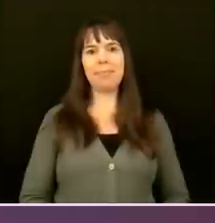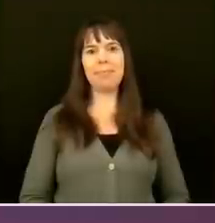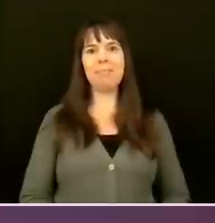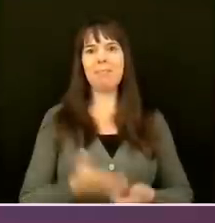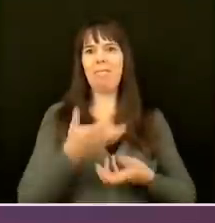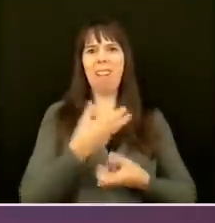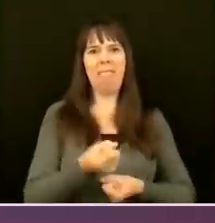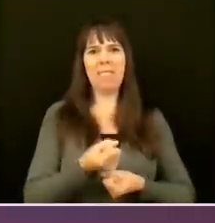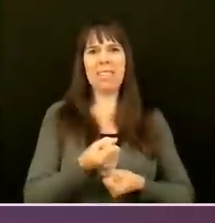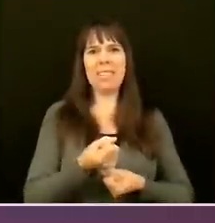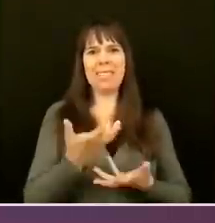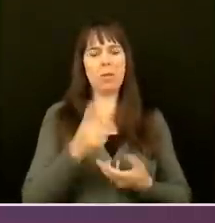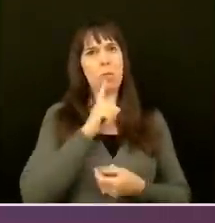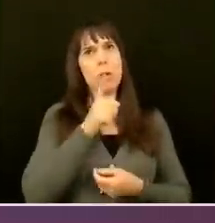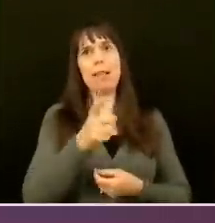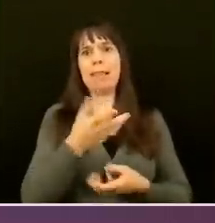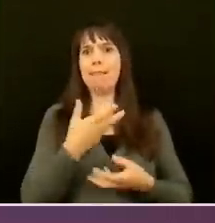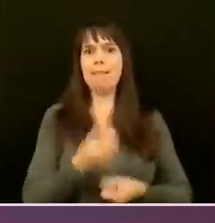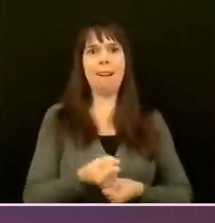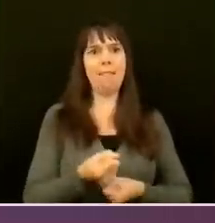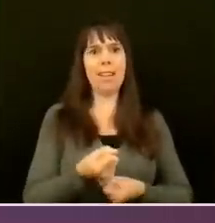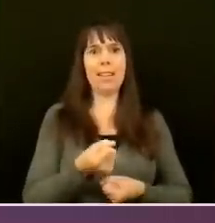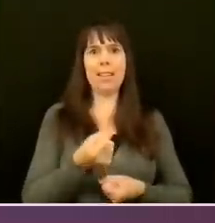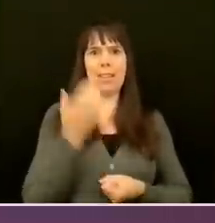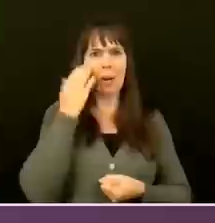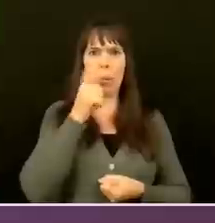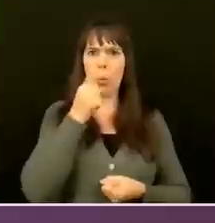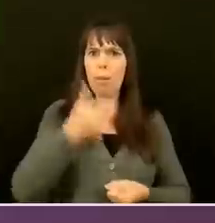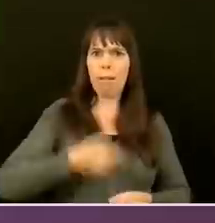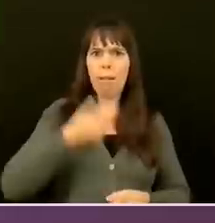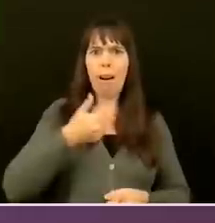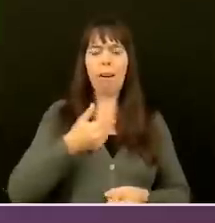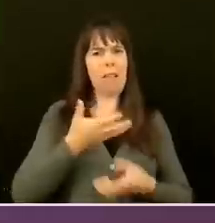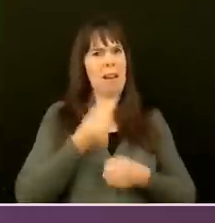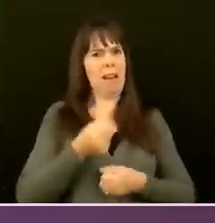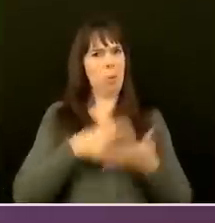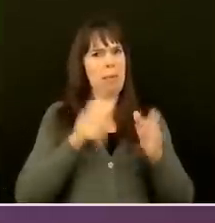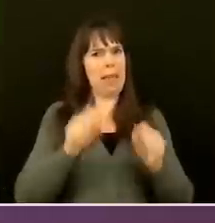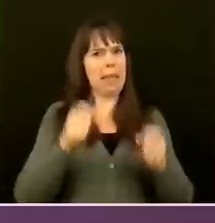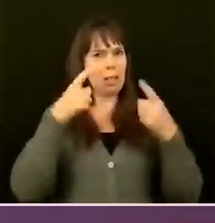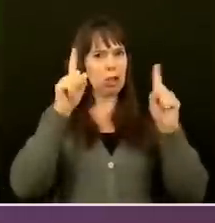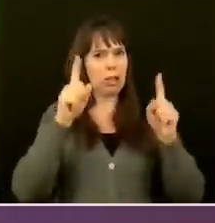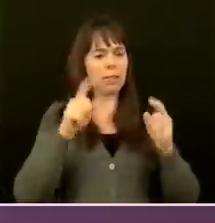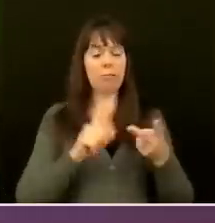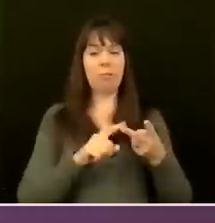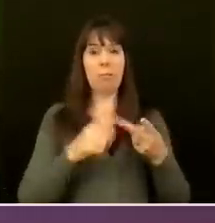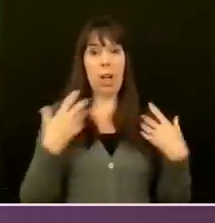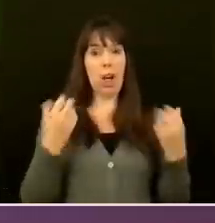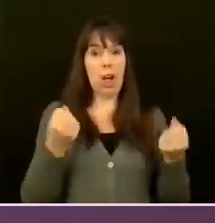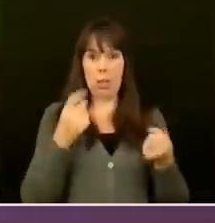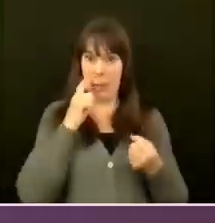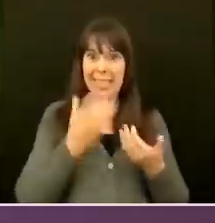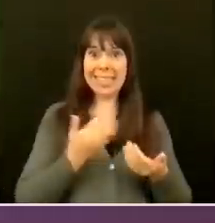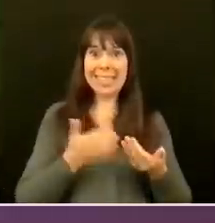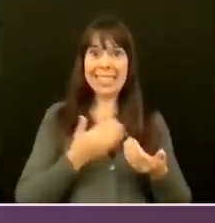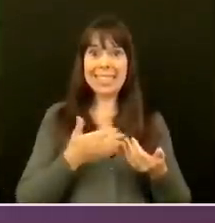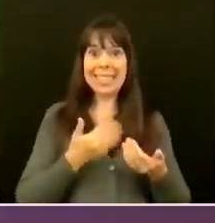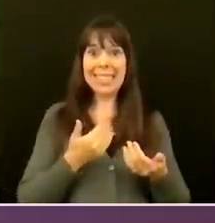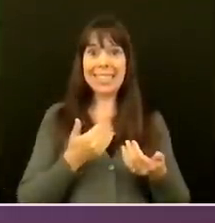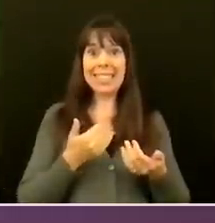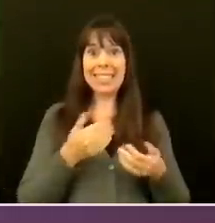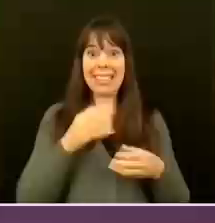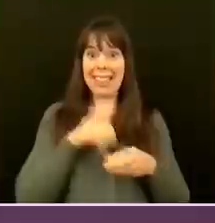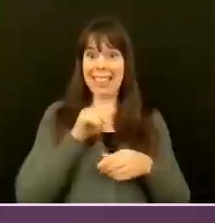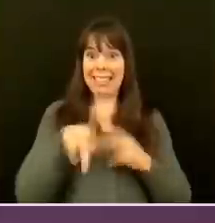Confidence, right? Really confident. Confident in who they are, confident in what they can achieve. Courage. Think it's easy to be in this